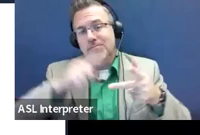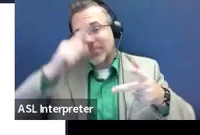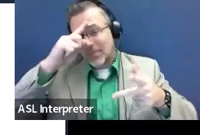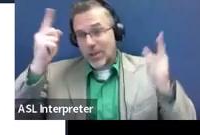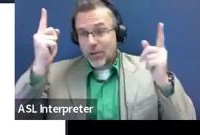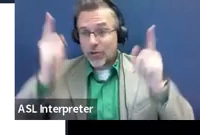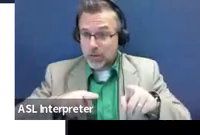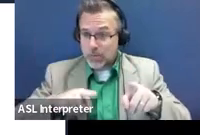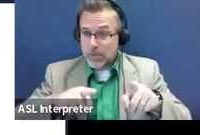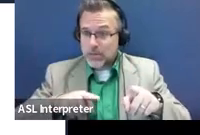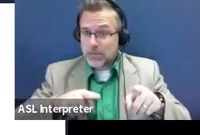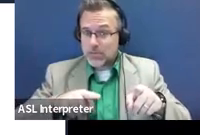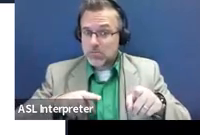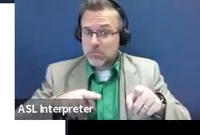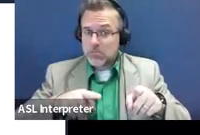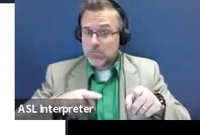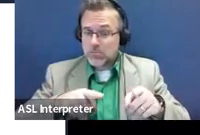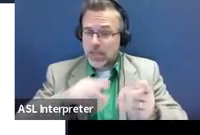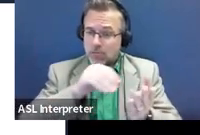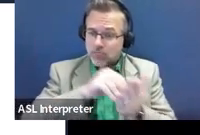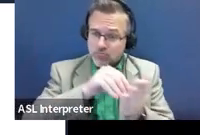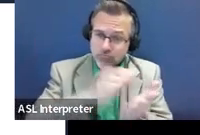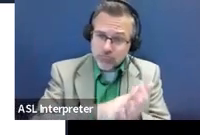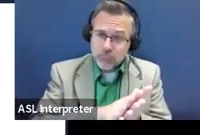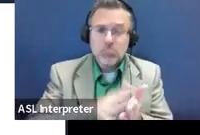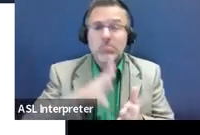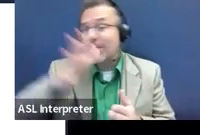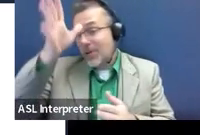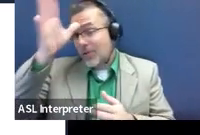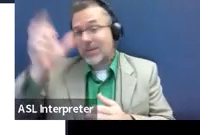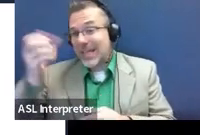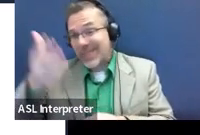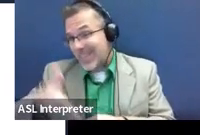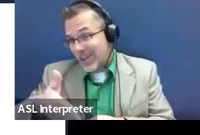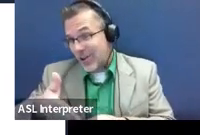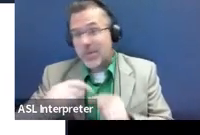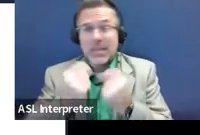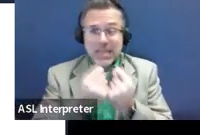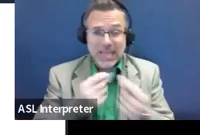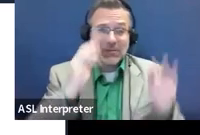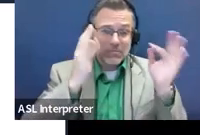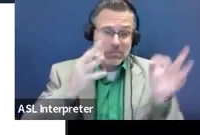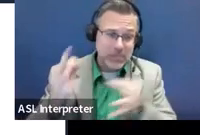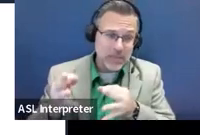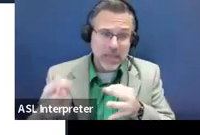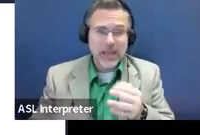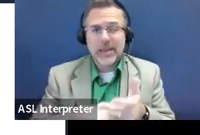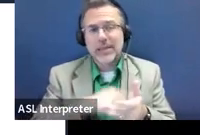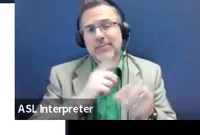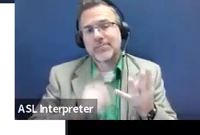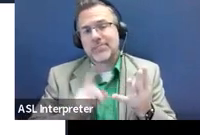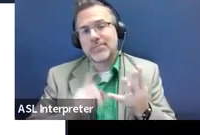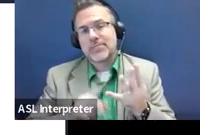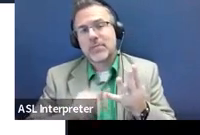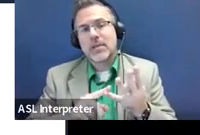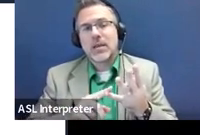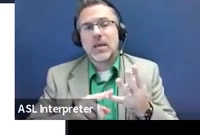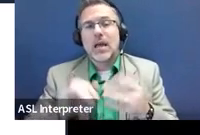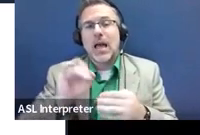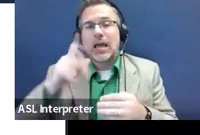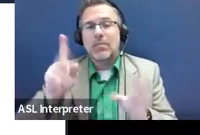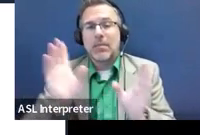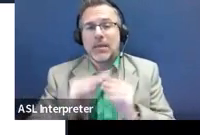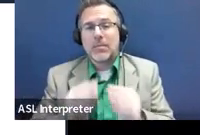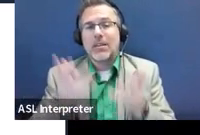meeting. It could be after an IEP meeting to reflect decisions about any of the